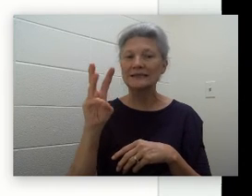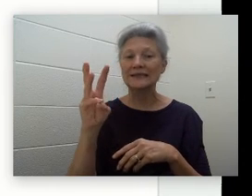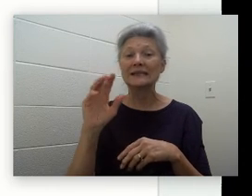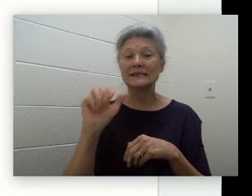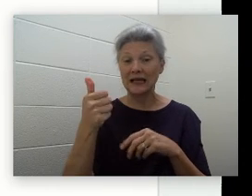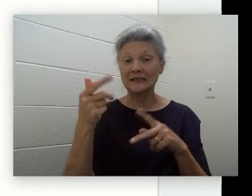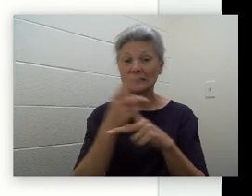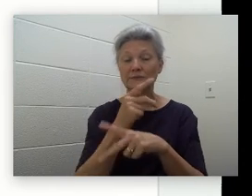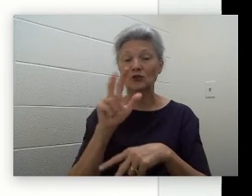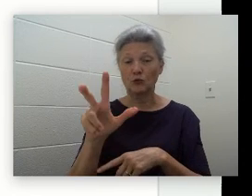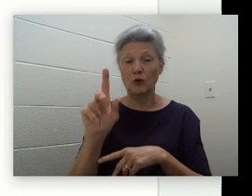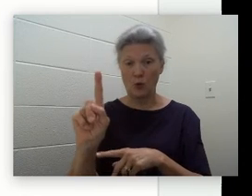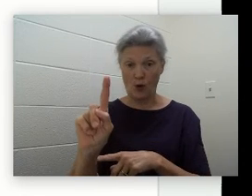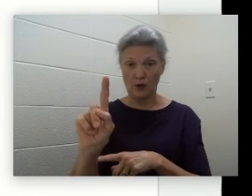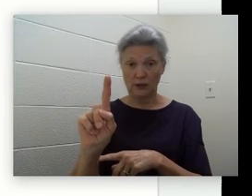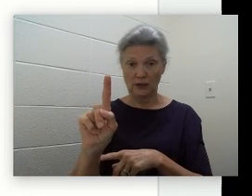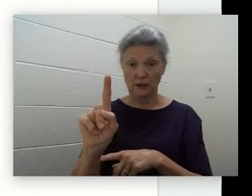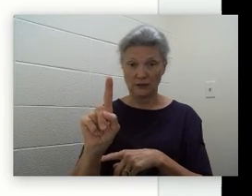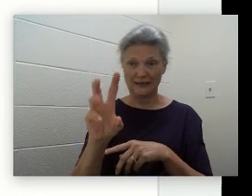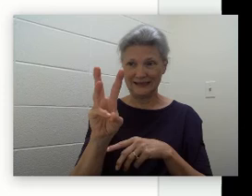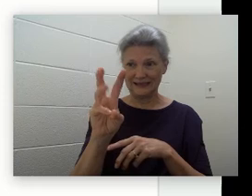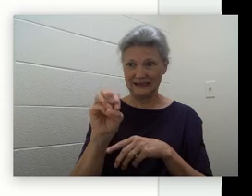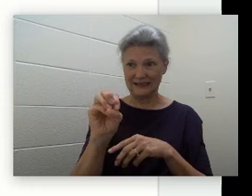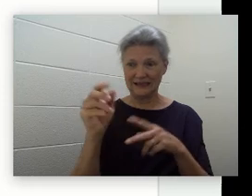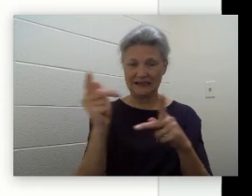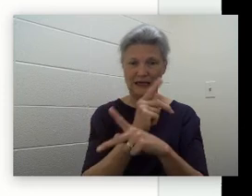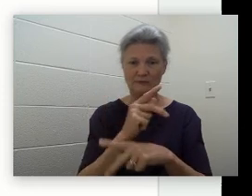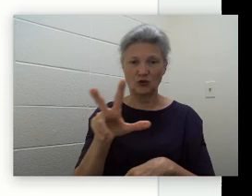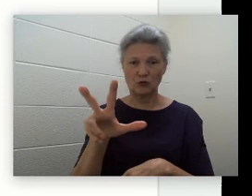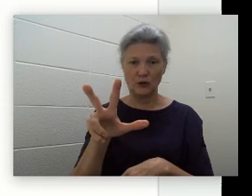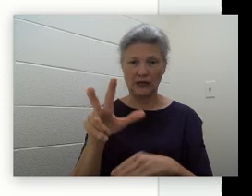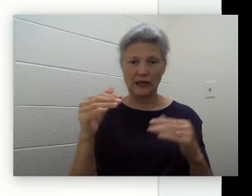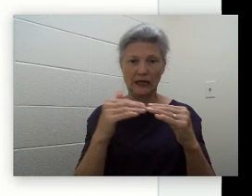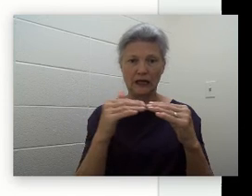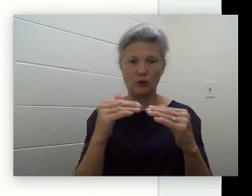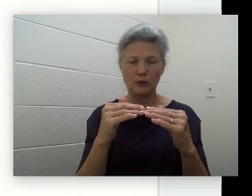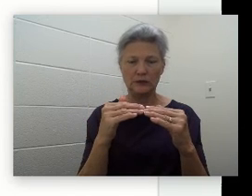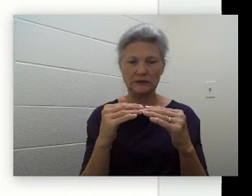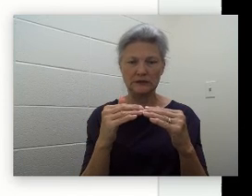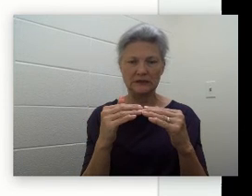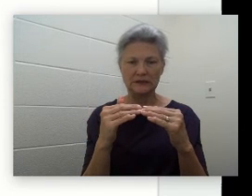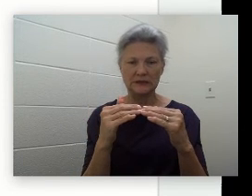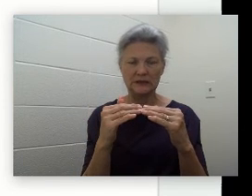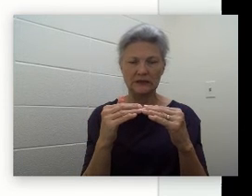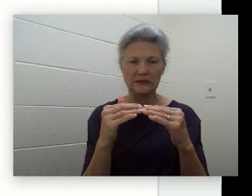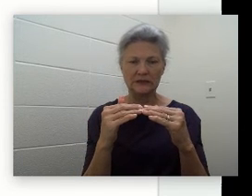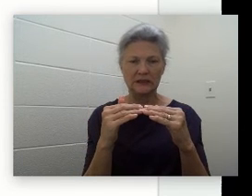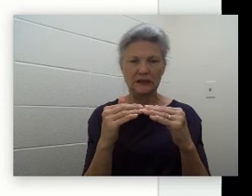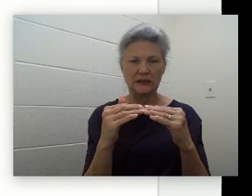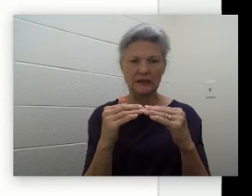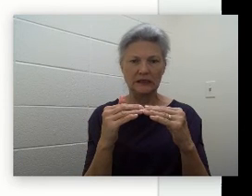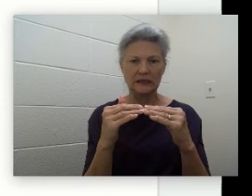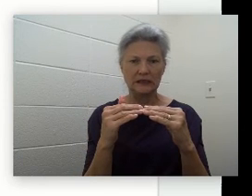times 3 ones. 60 times 3, 60 times 3